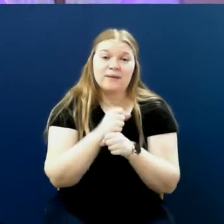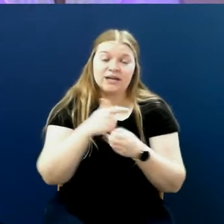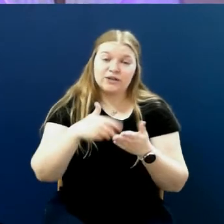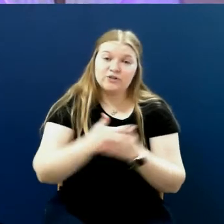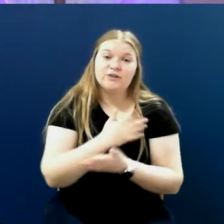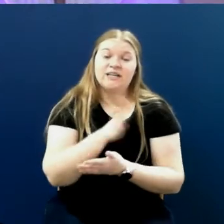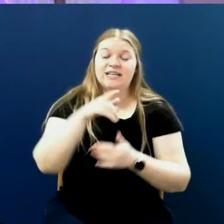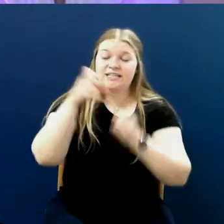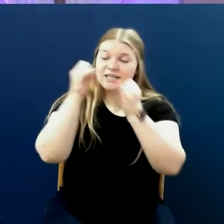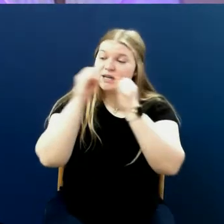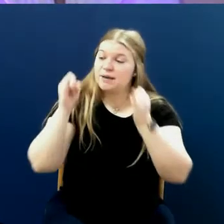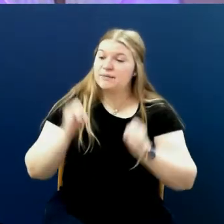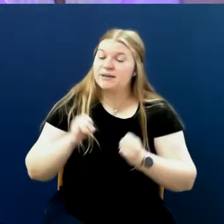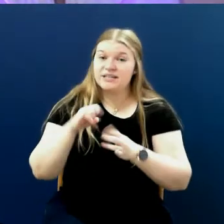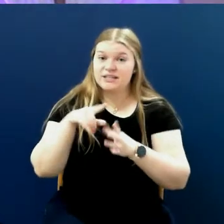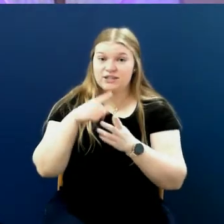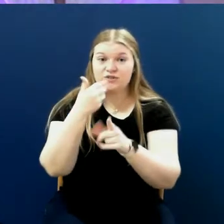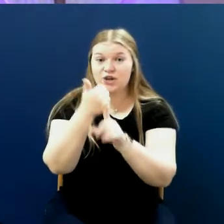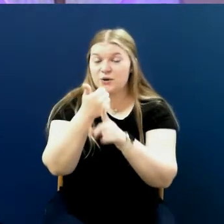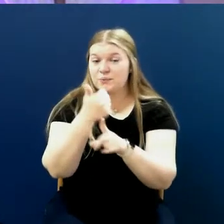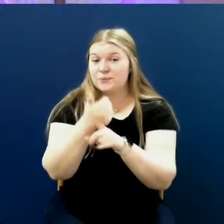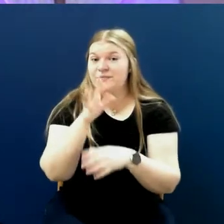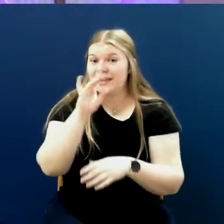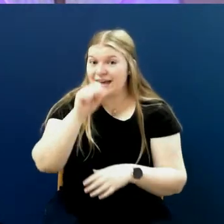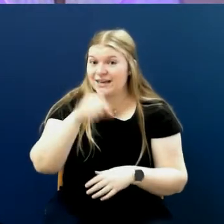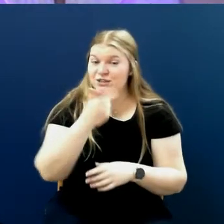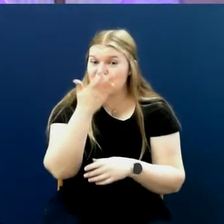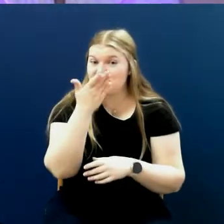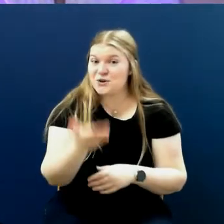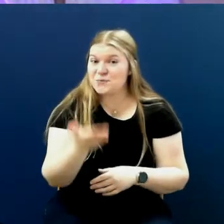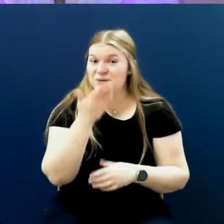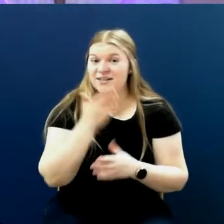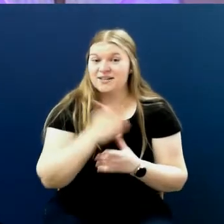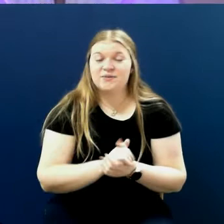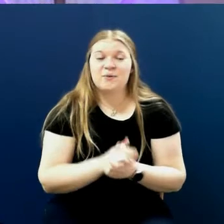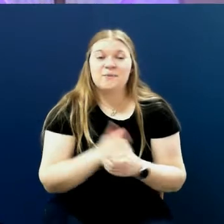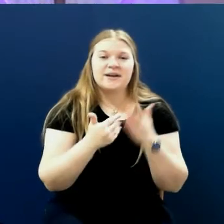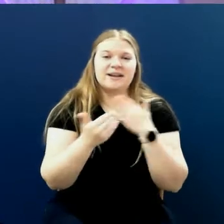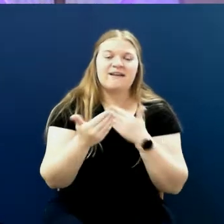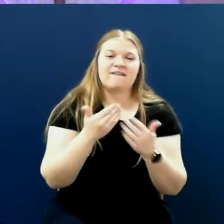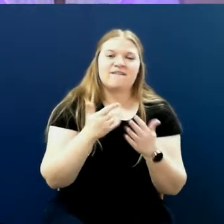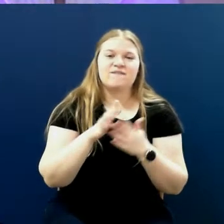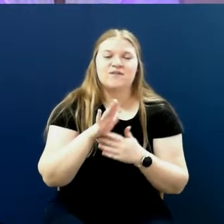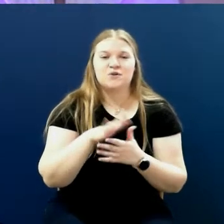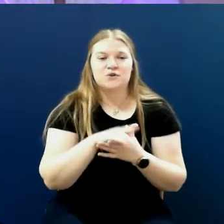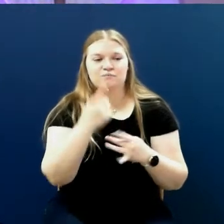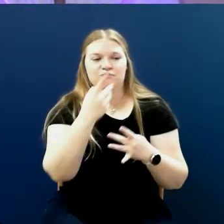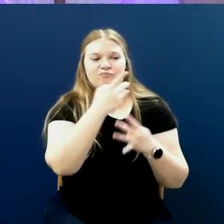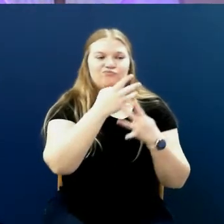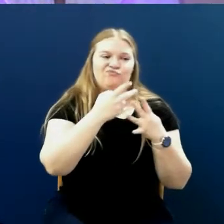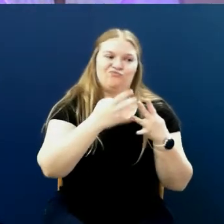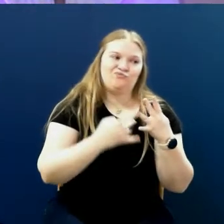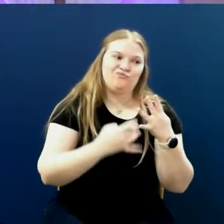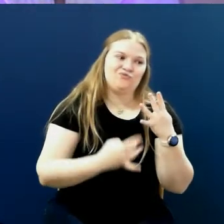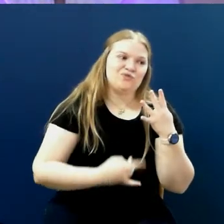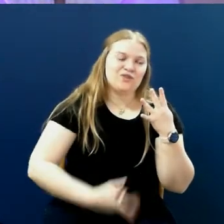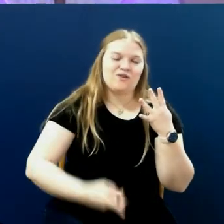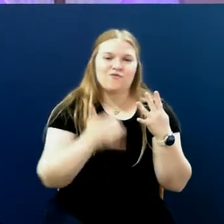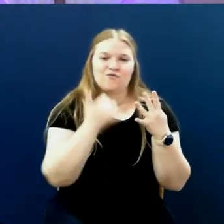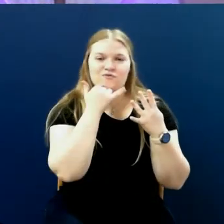image in you. Yes, you. Whatever your list of things that you have done